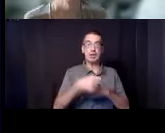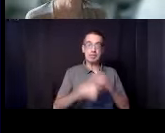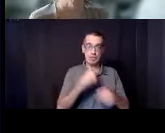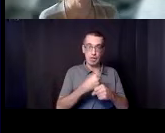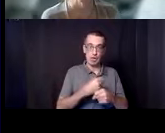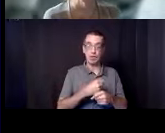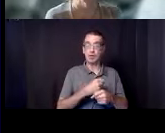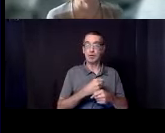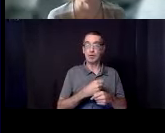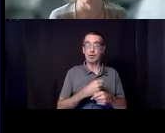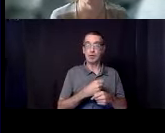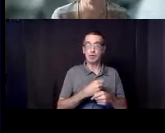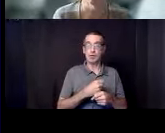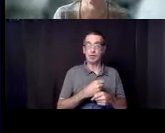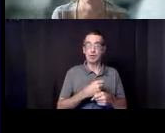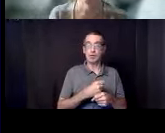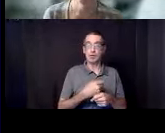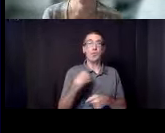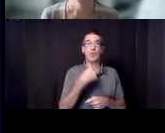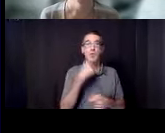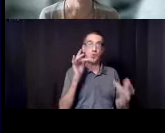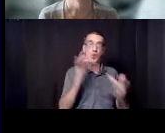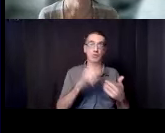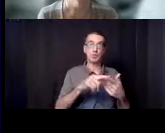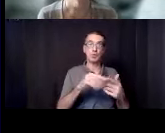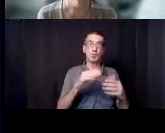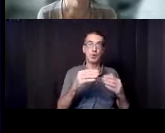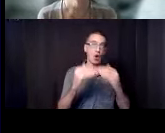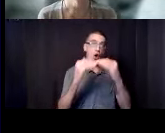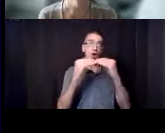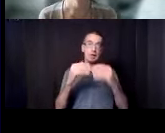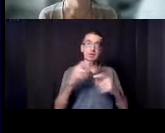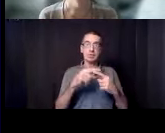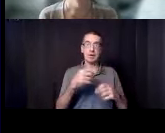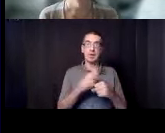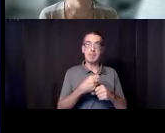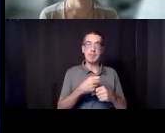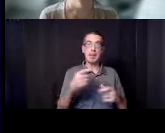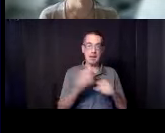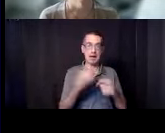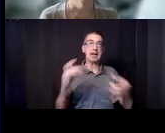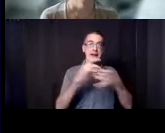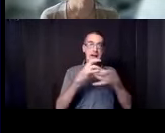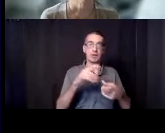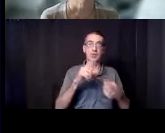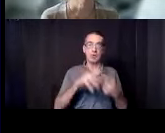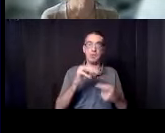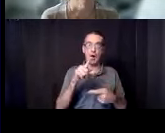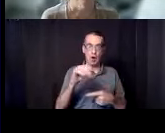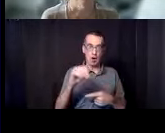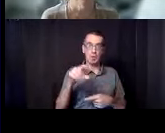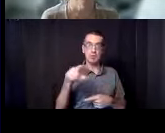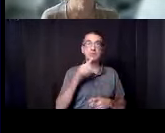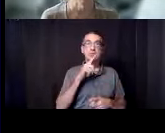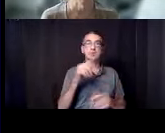year, we were reaching out to colleagues, and at Paces Connection, we got connected to Marlo. Marlo